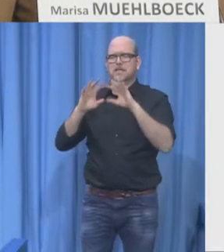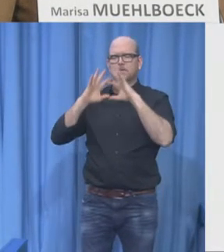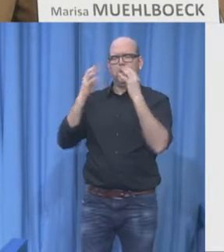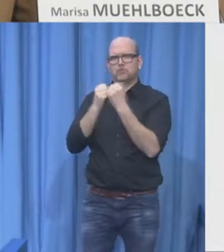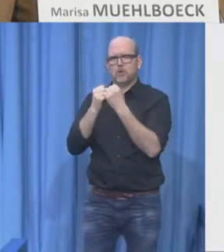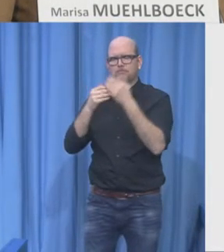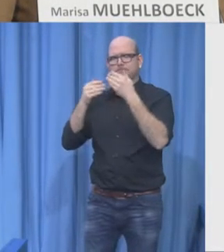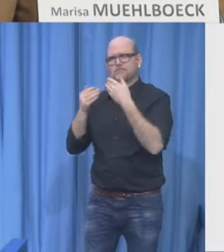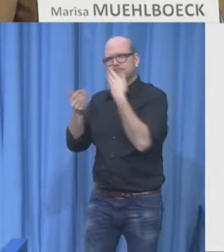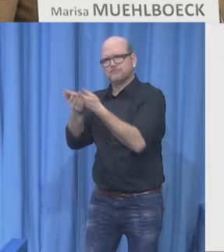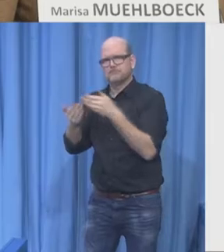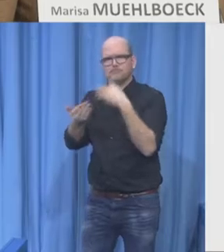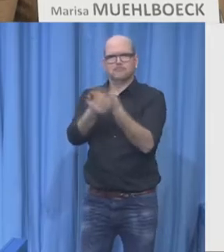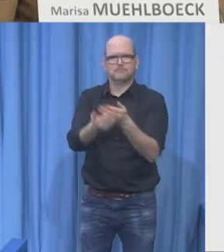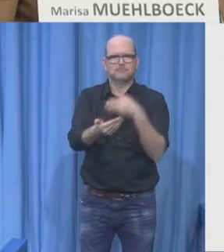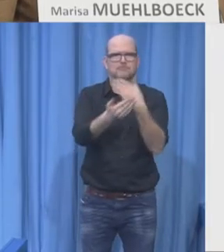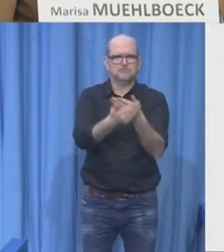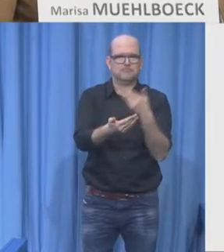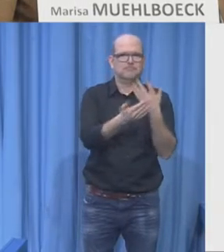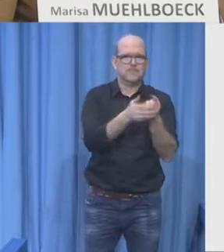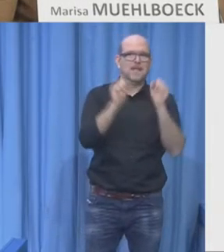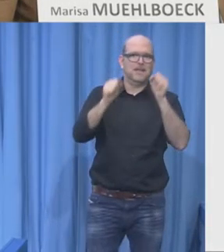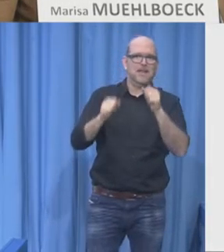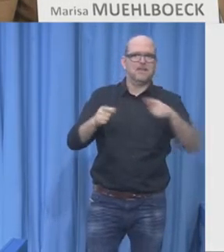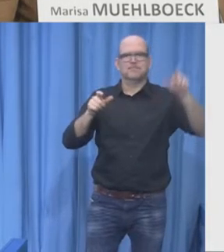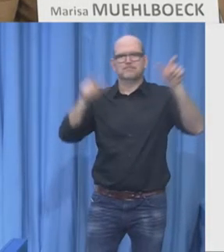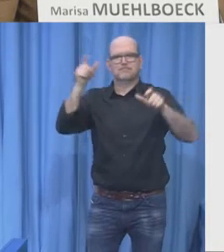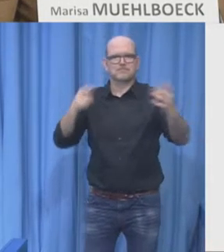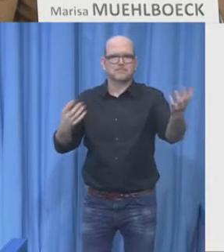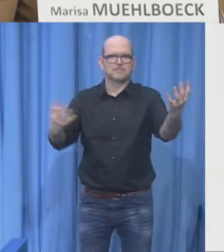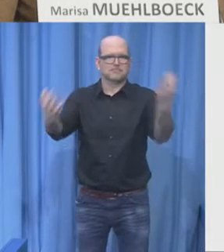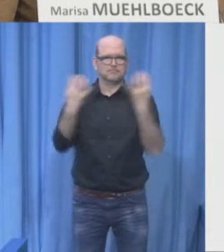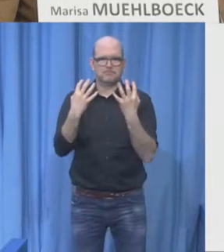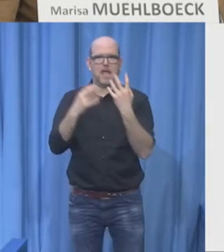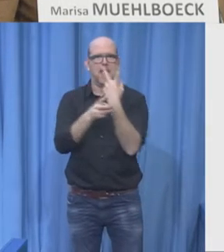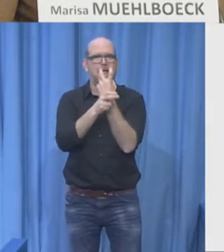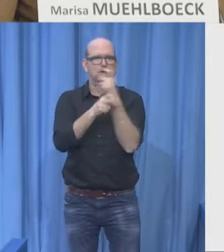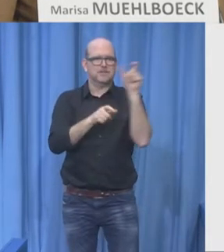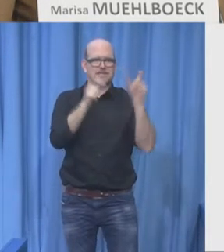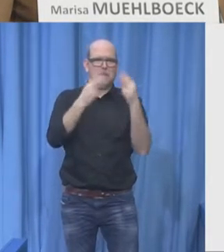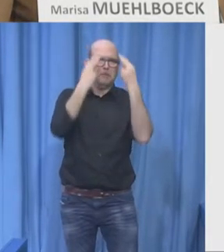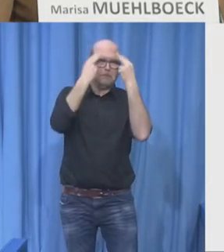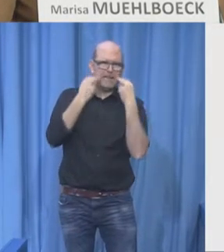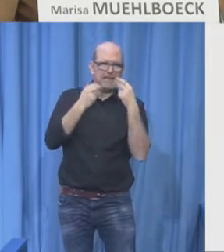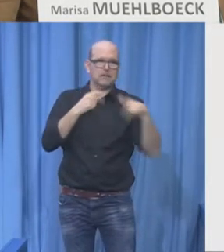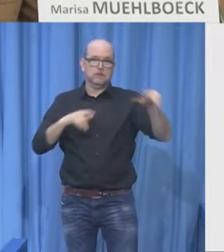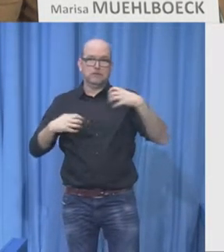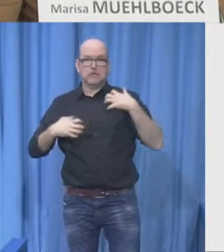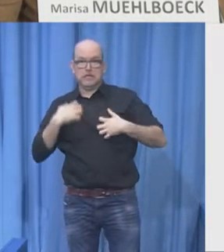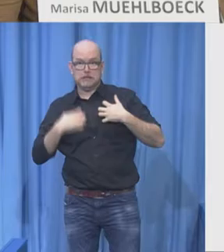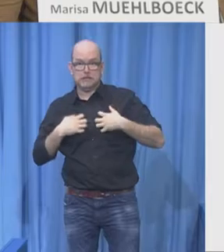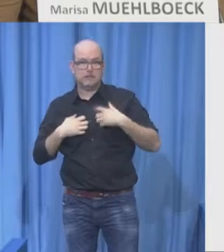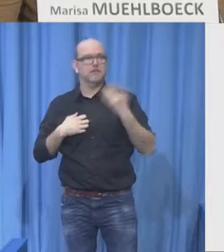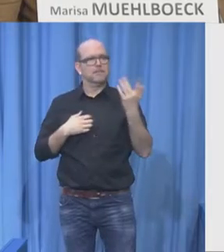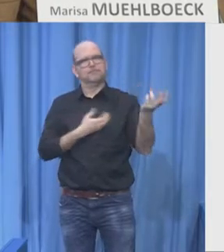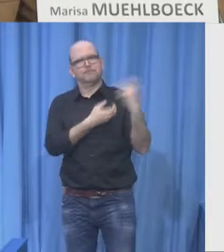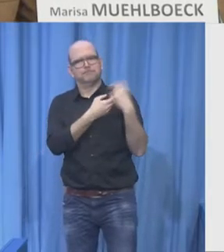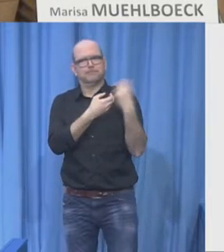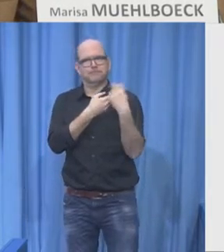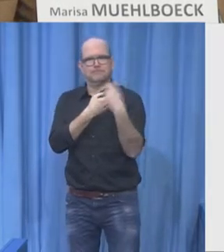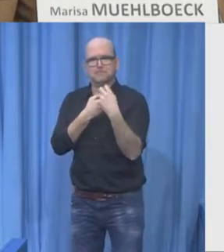over Austria. Of course, we also plan to fully roll out the business model and earn money on the free